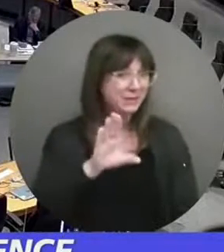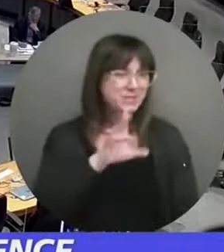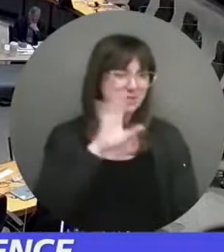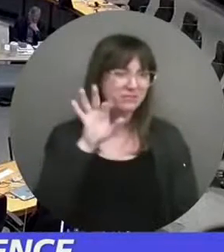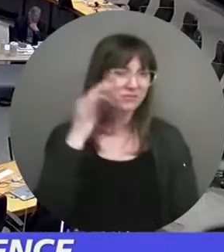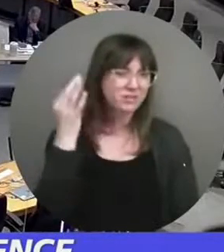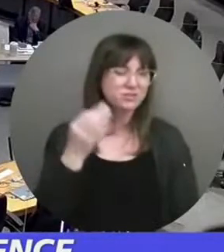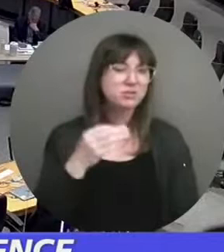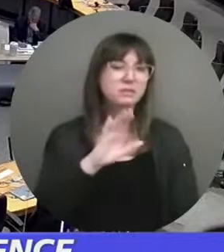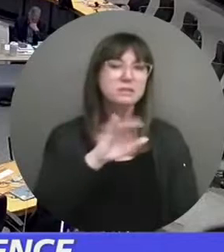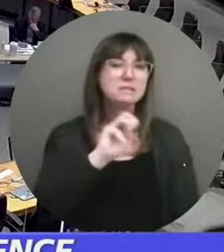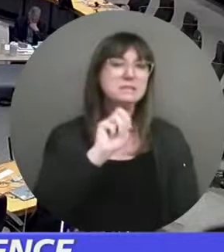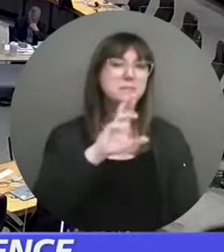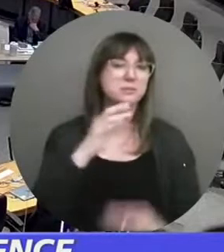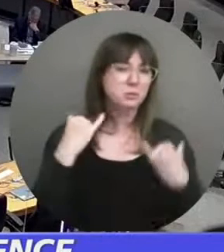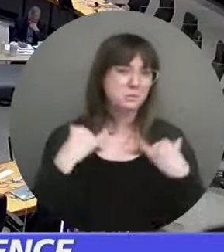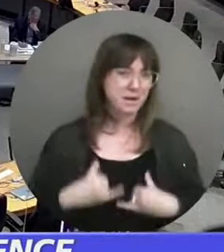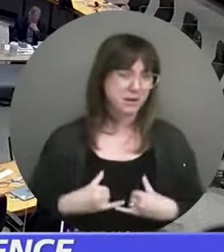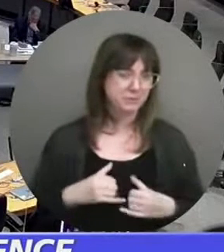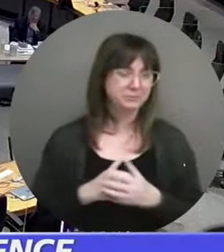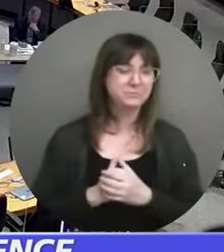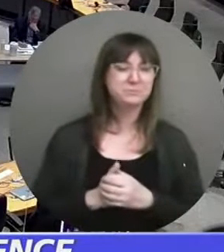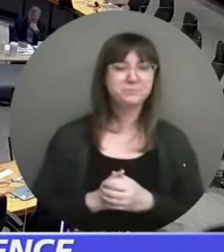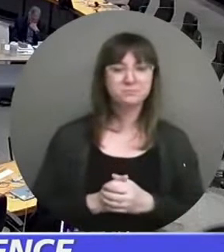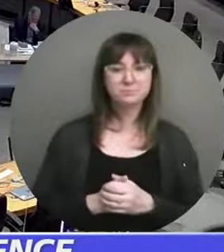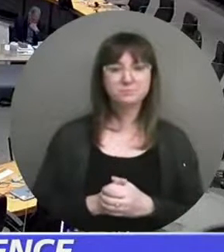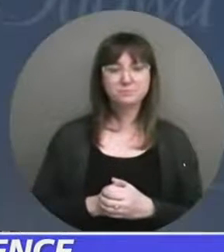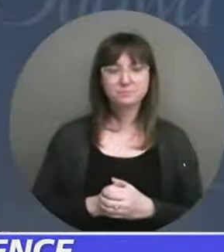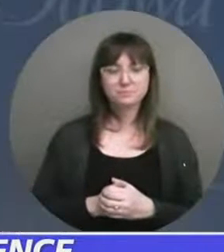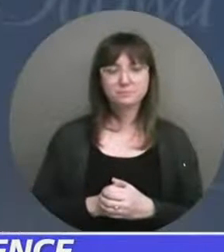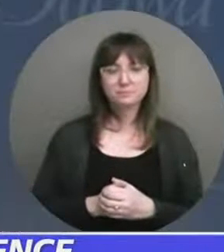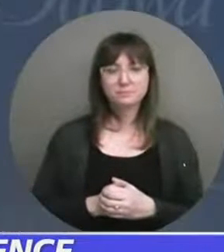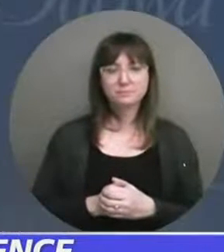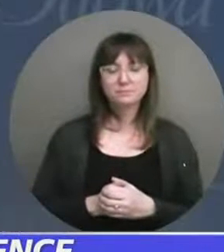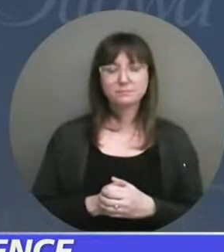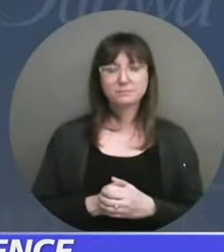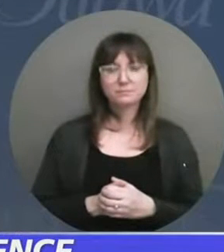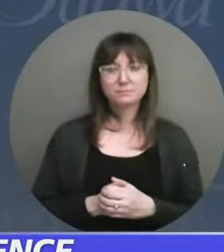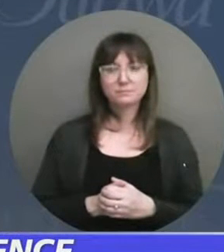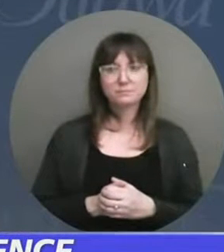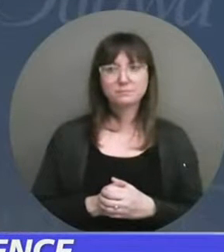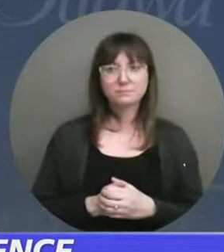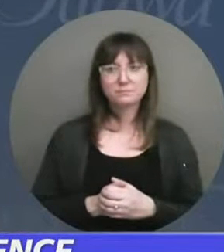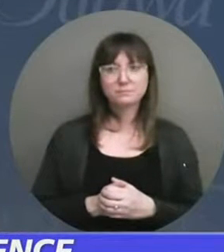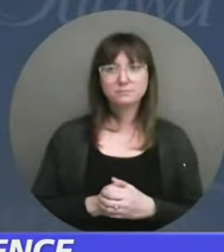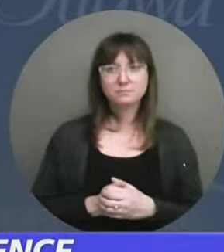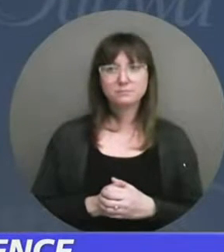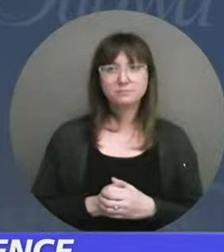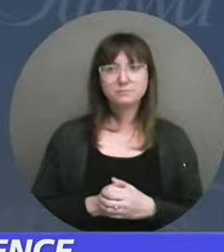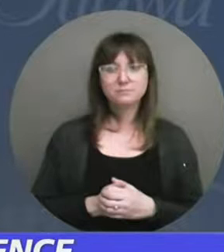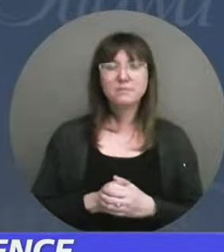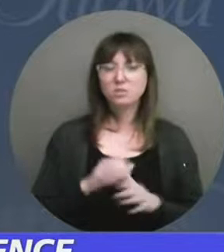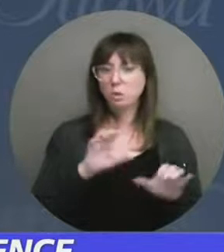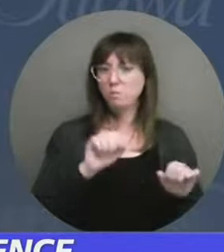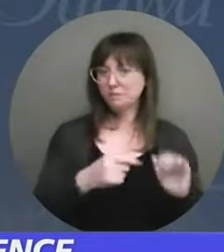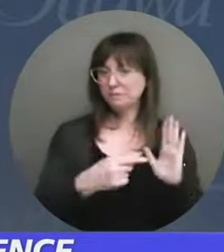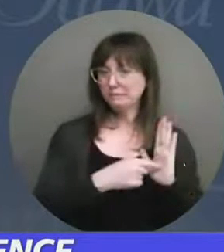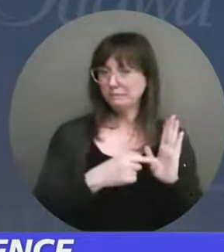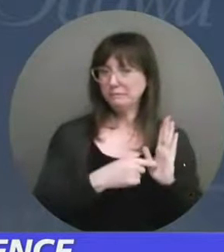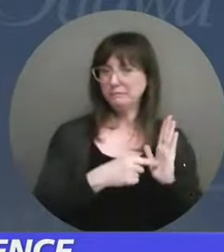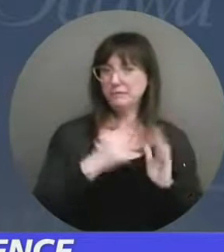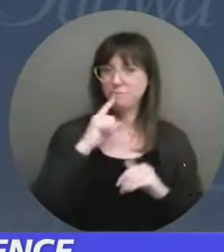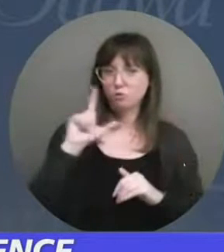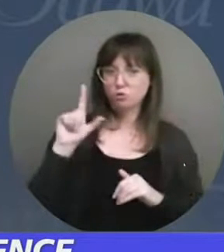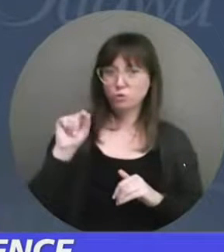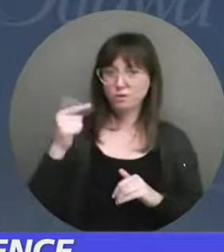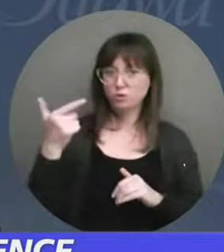Mr. Mayor. I'd like to pick up on the question of the possible deficit for 2021